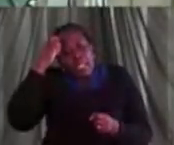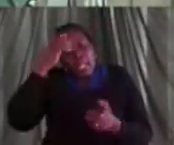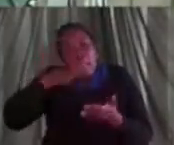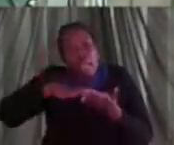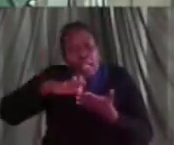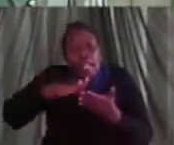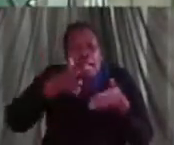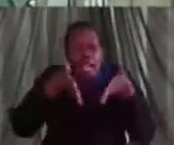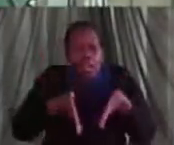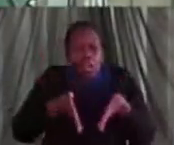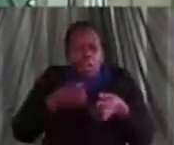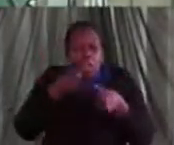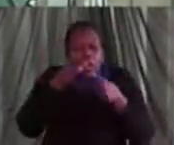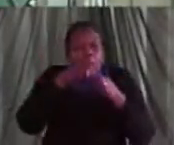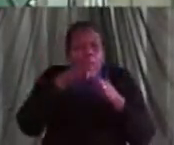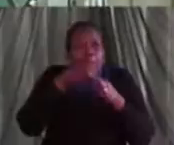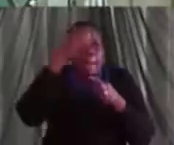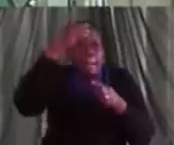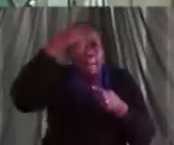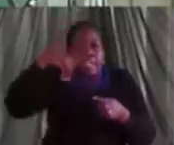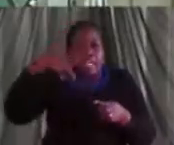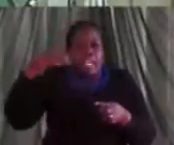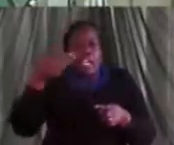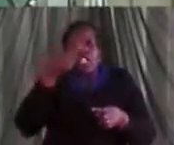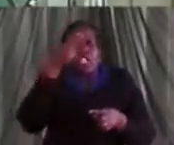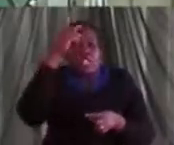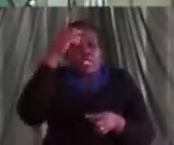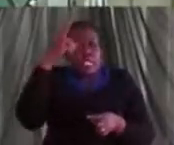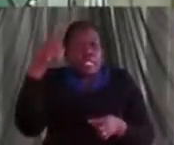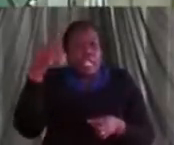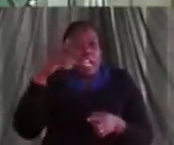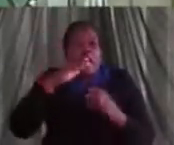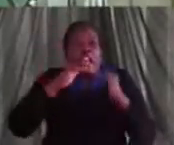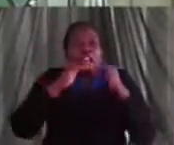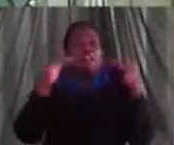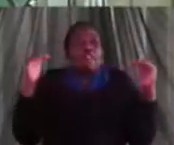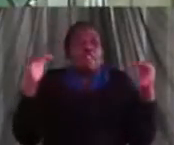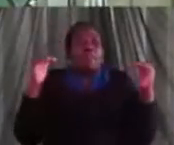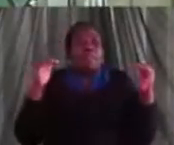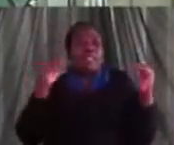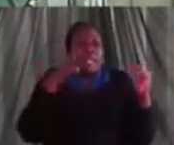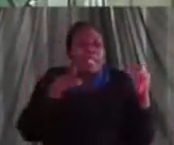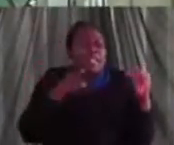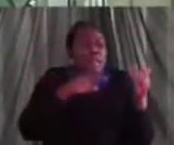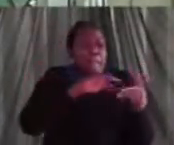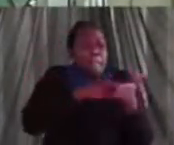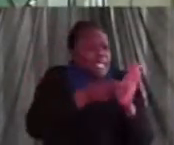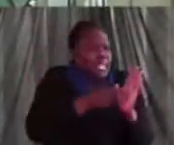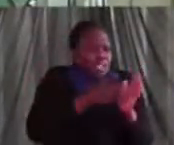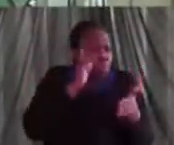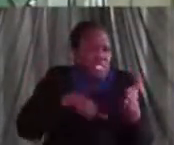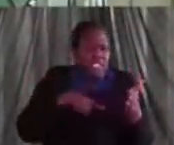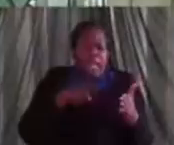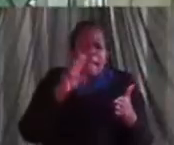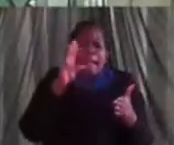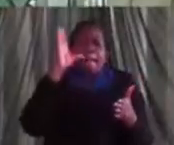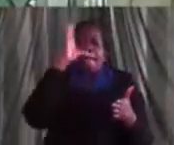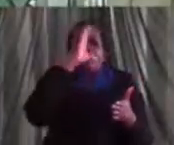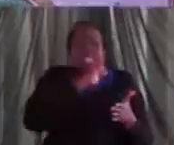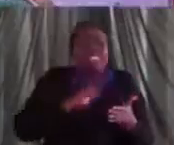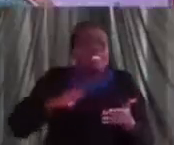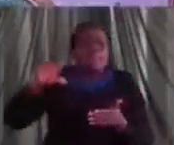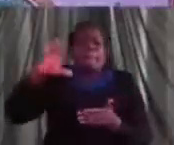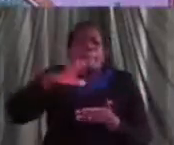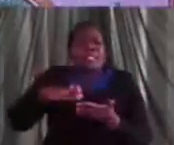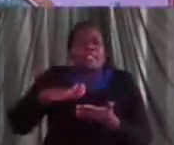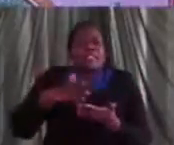level. This piqued my curiosity. What exactly did you mean by misplaced? What I'm saying is that from